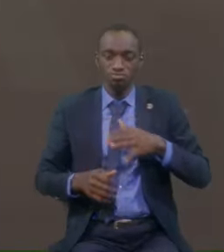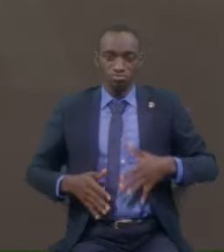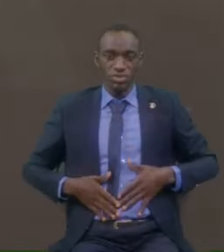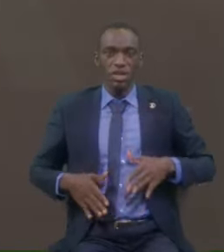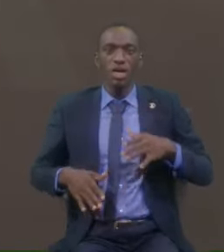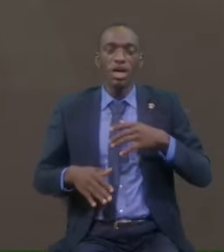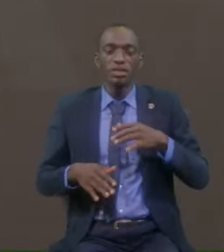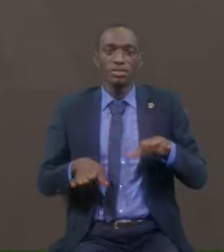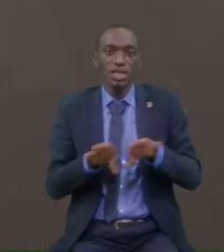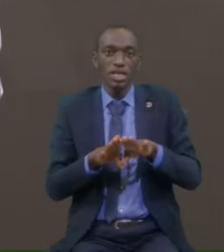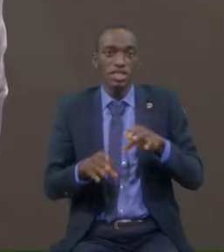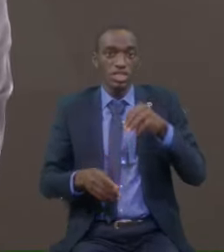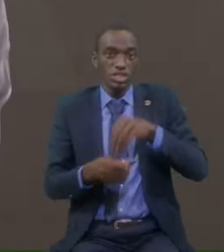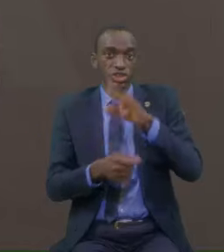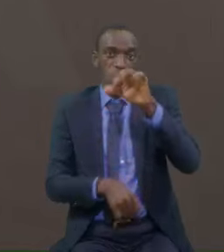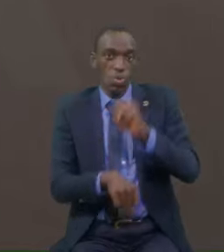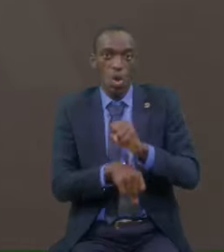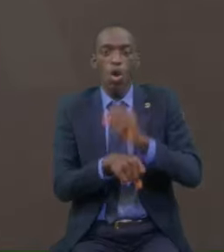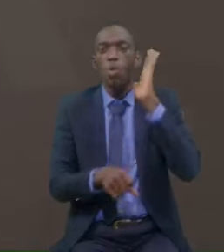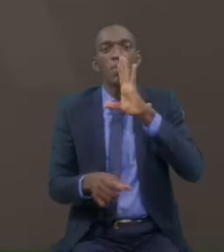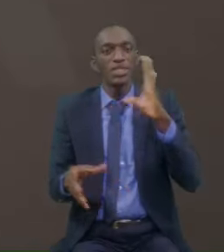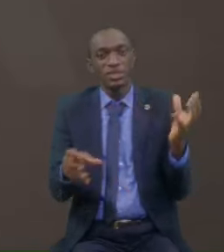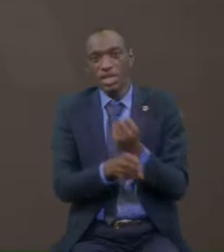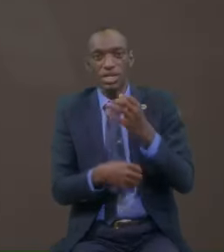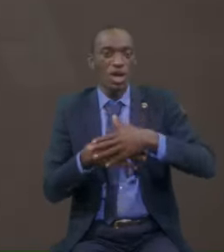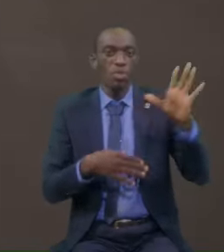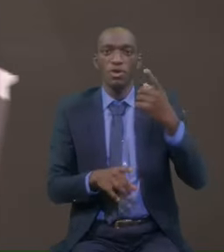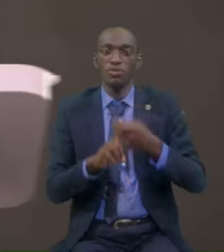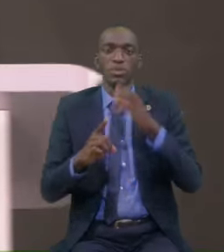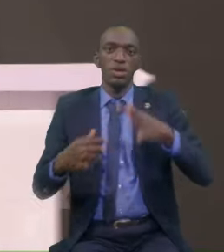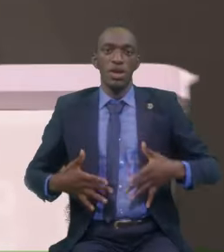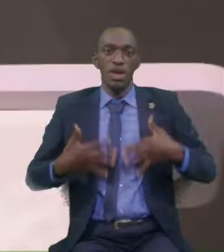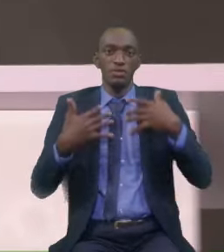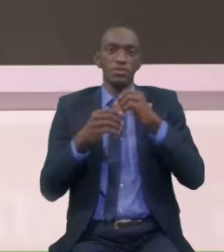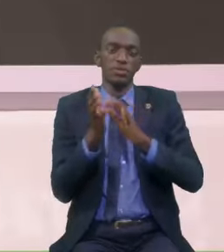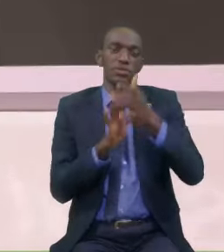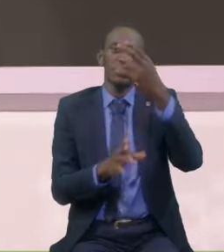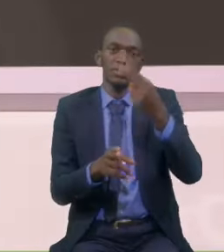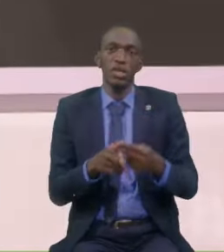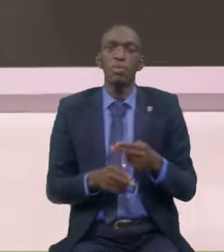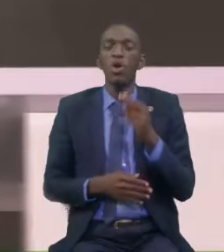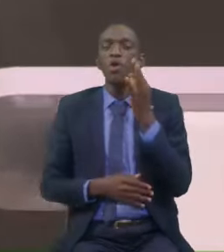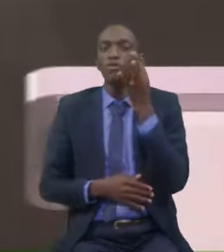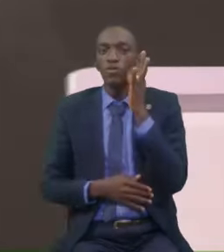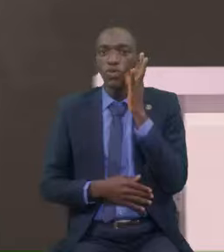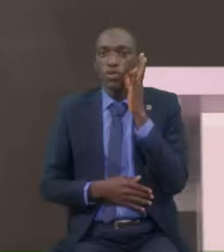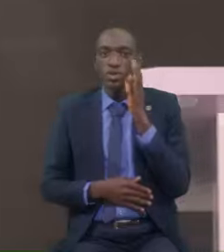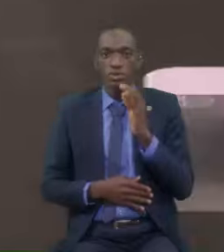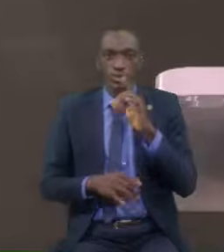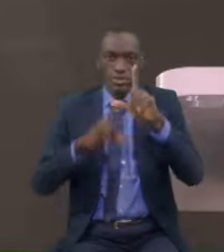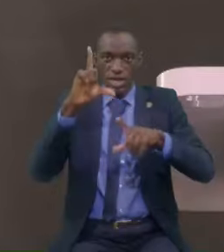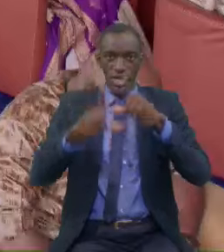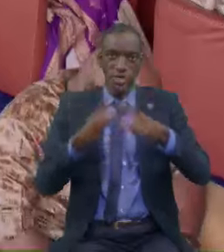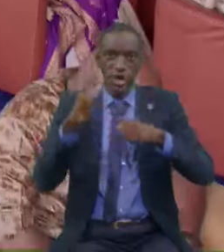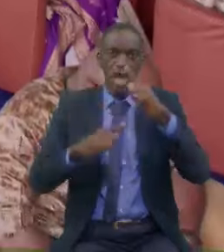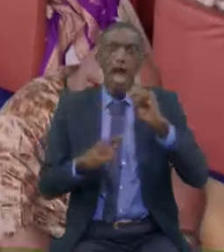your life in Jesus' name. Amen. Fruit, I'll bear fruit. I will